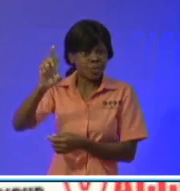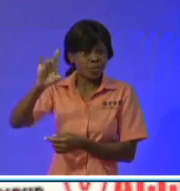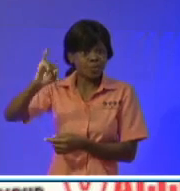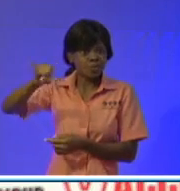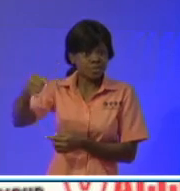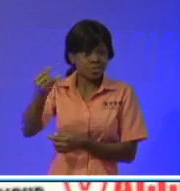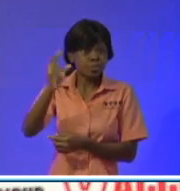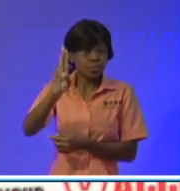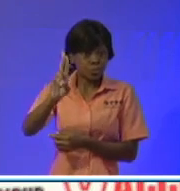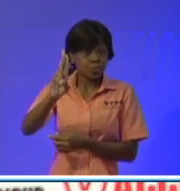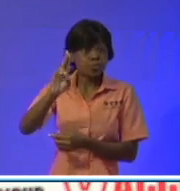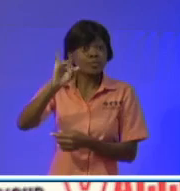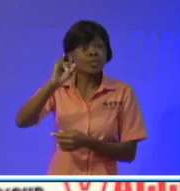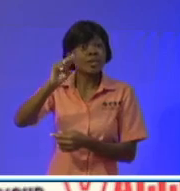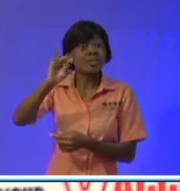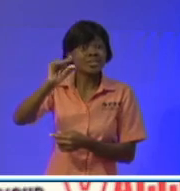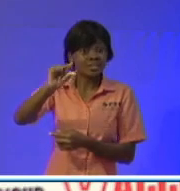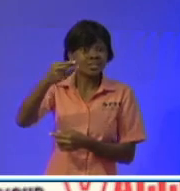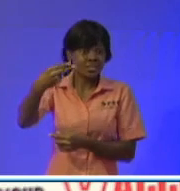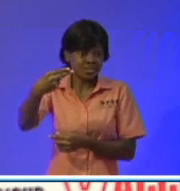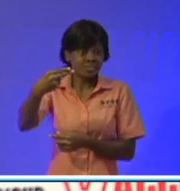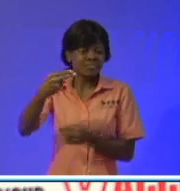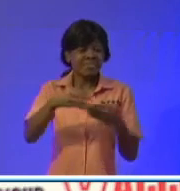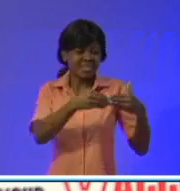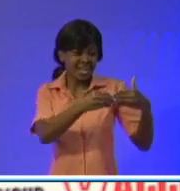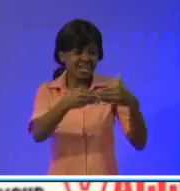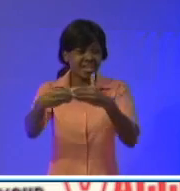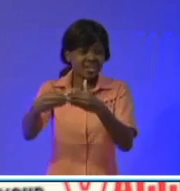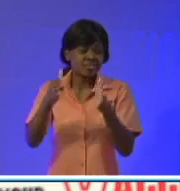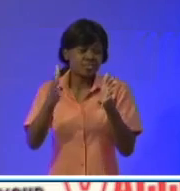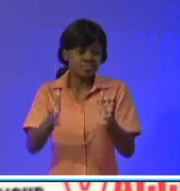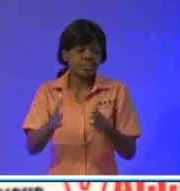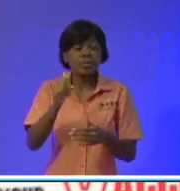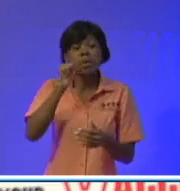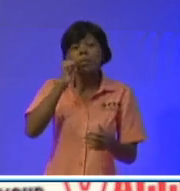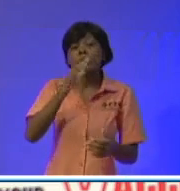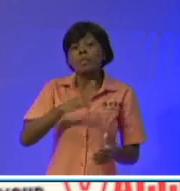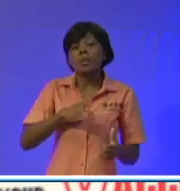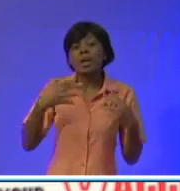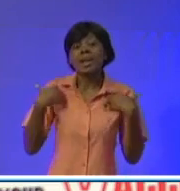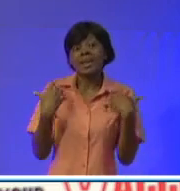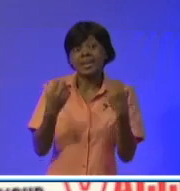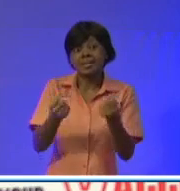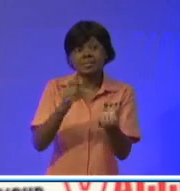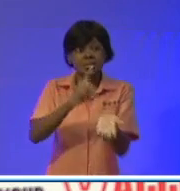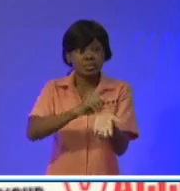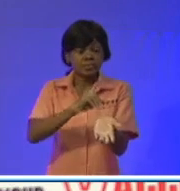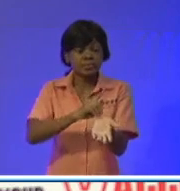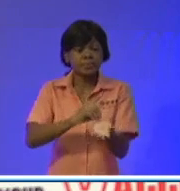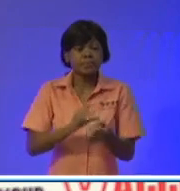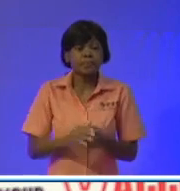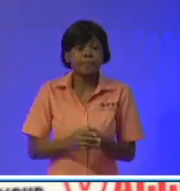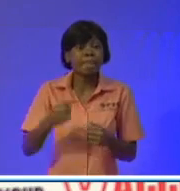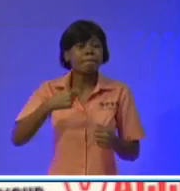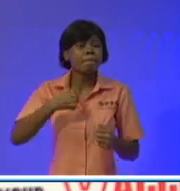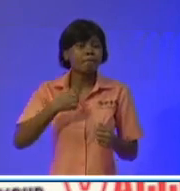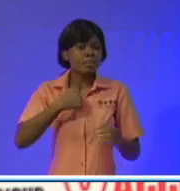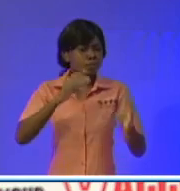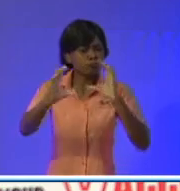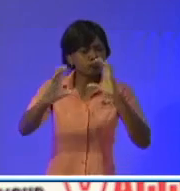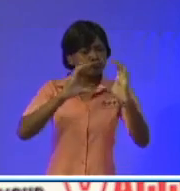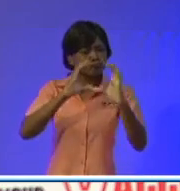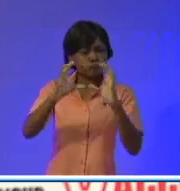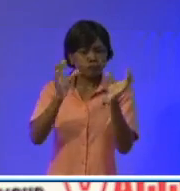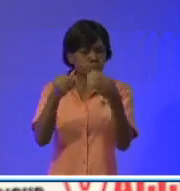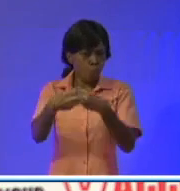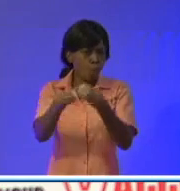Health. I am Al Alexander, Senior Corporate Communications Officer in the Ministry of Health, and your moderator for this